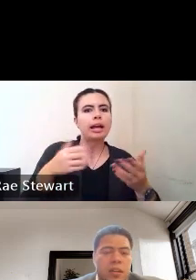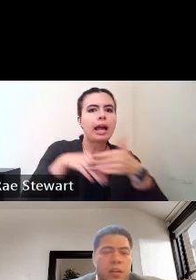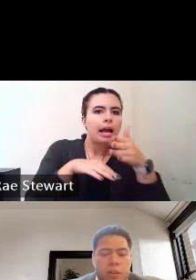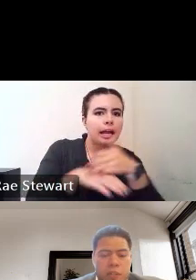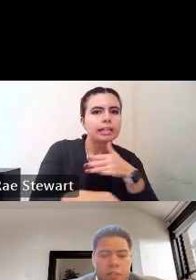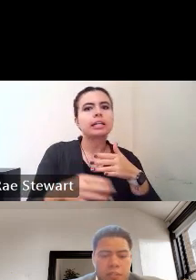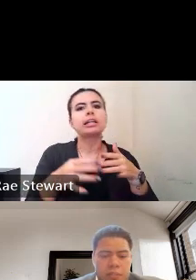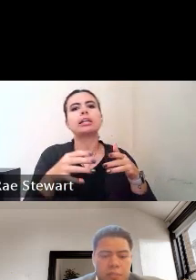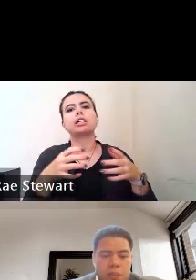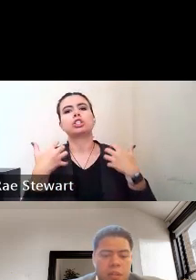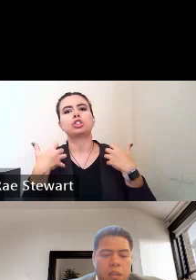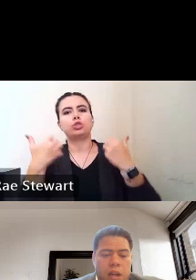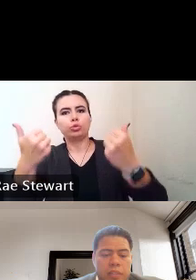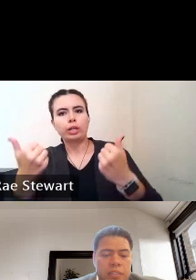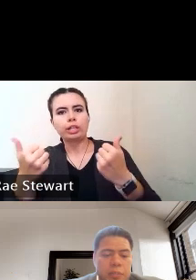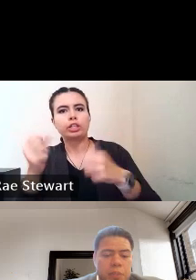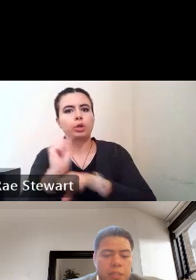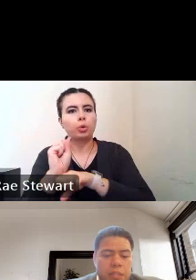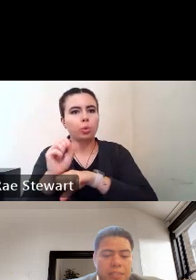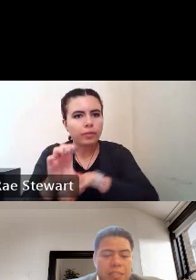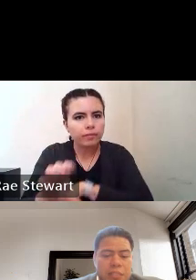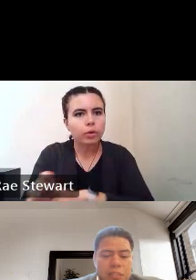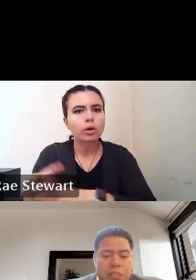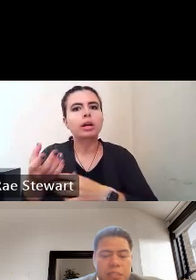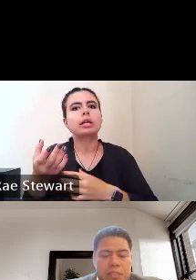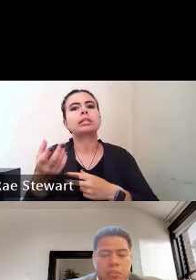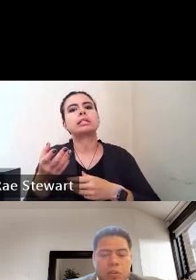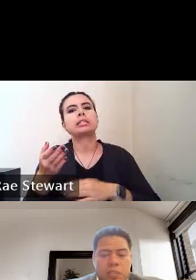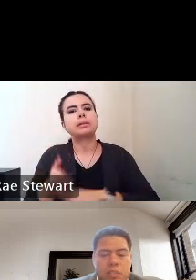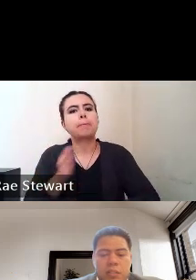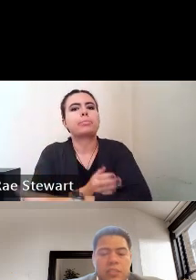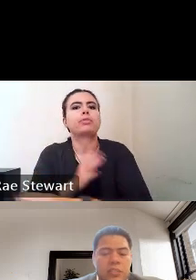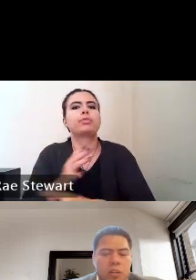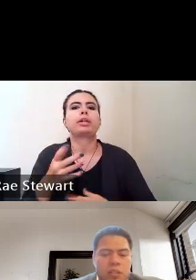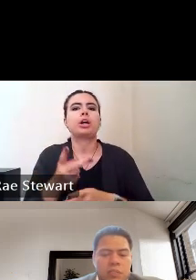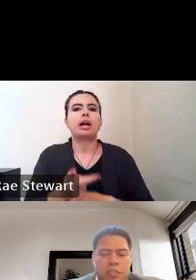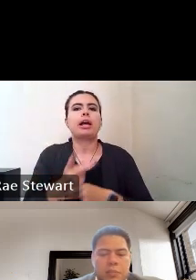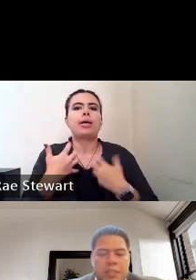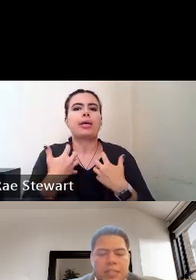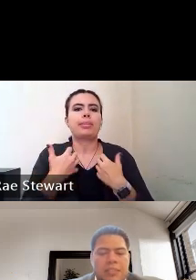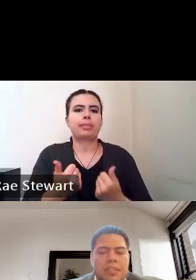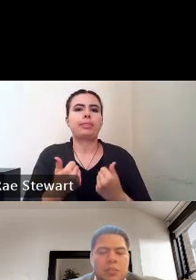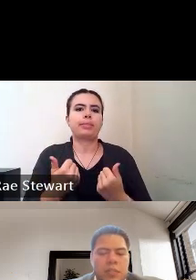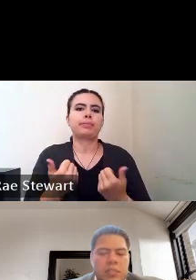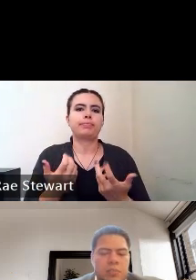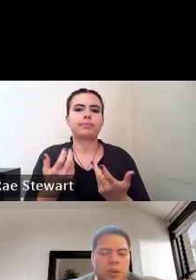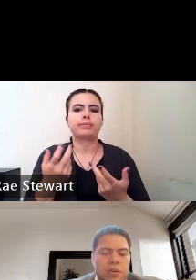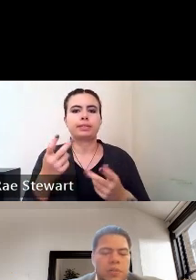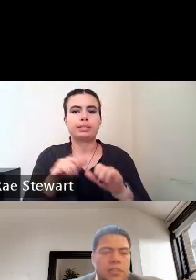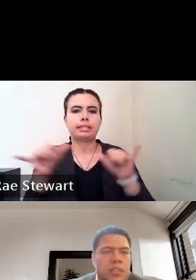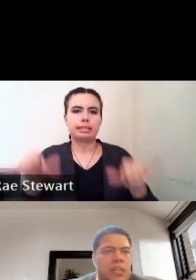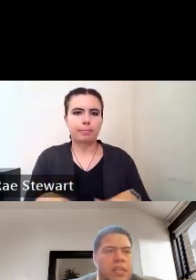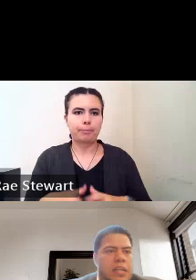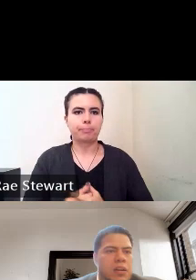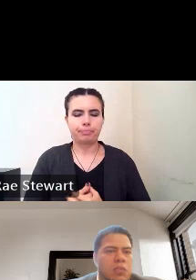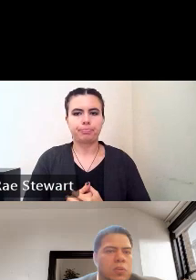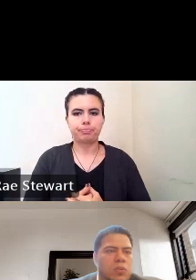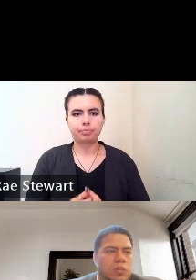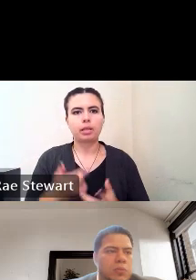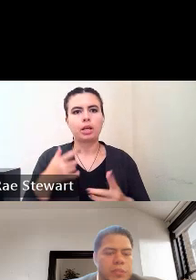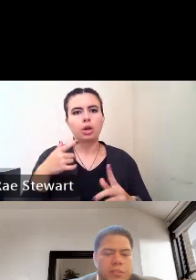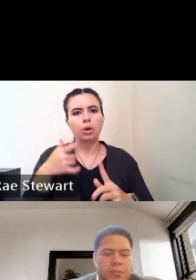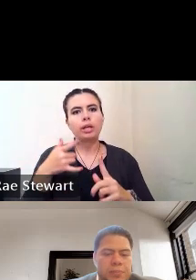modernizing our healthcare system. RHTP essentially is a targeted investment that accelerates these priorities in